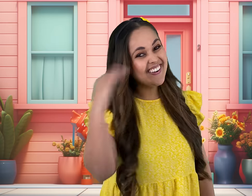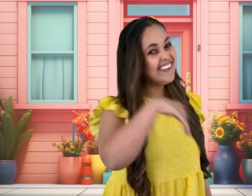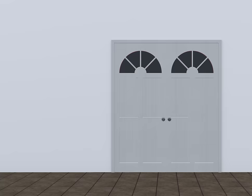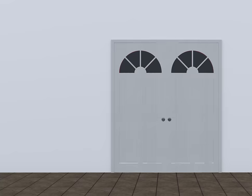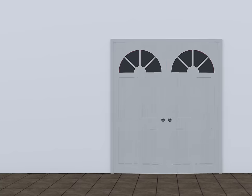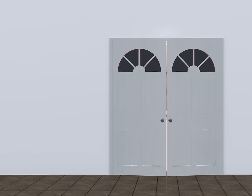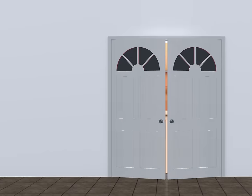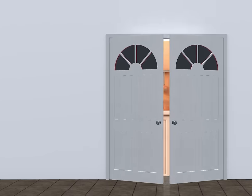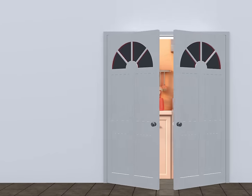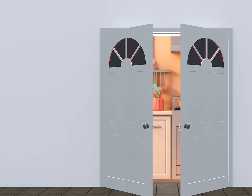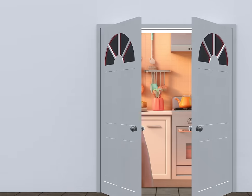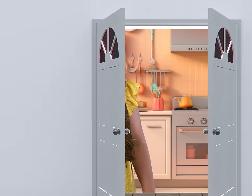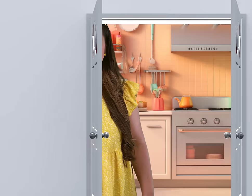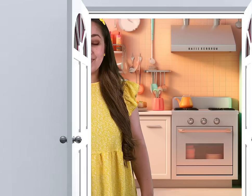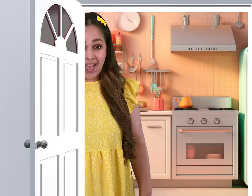you through.